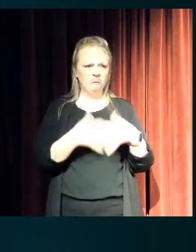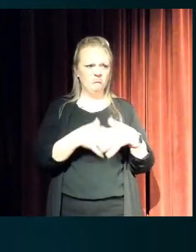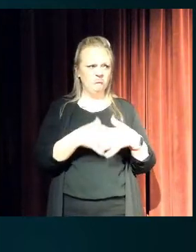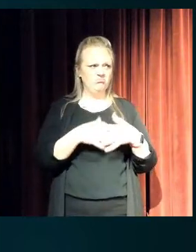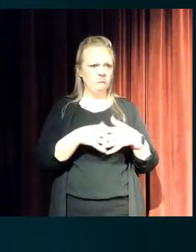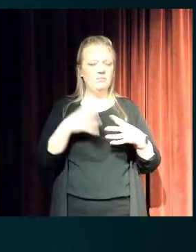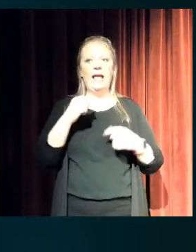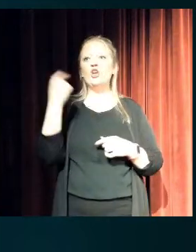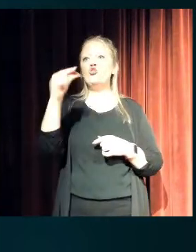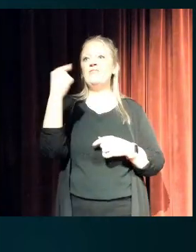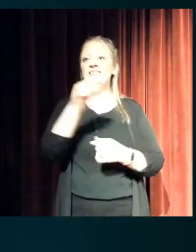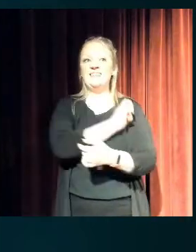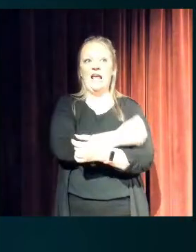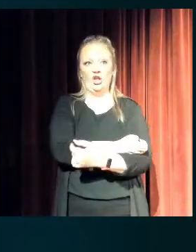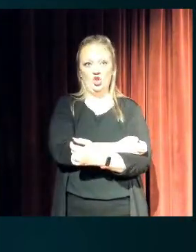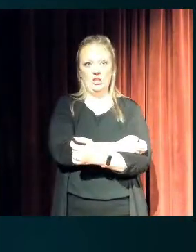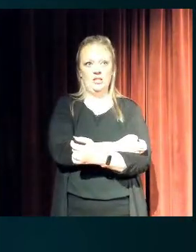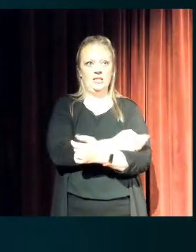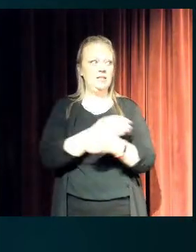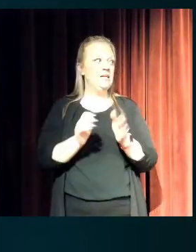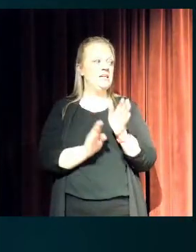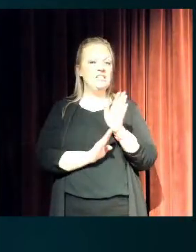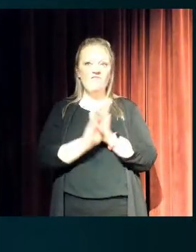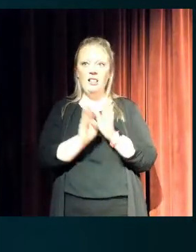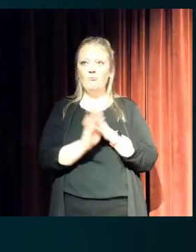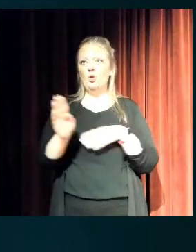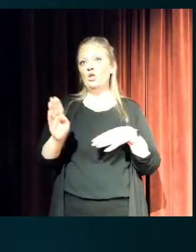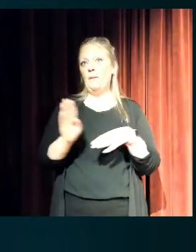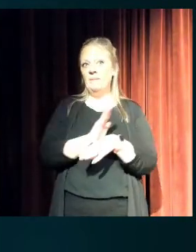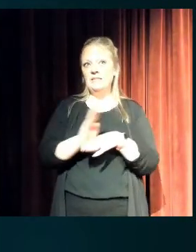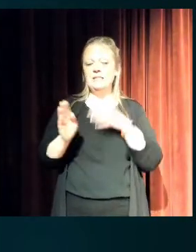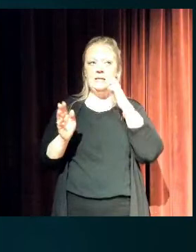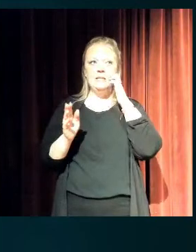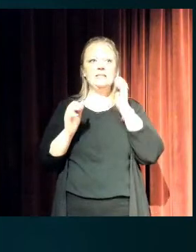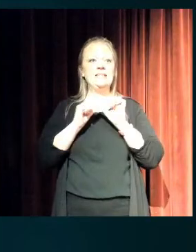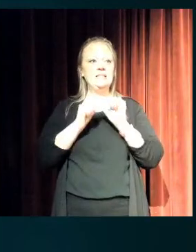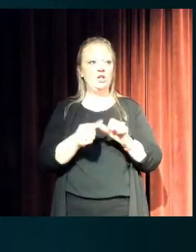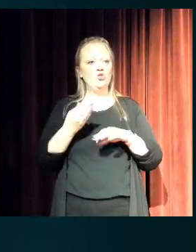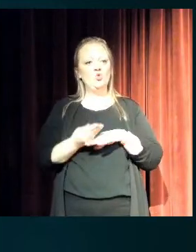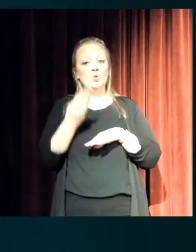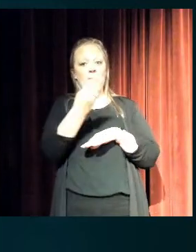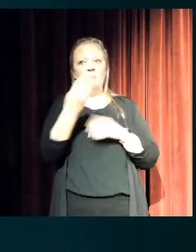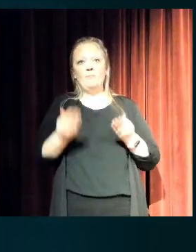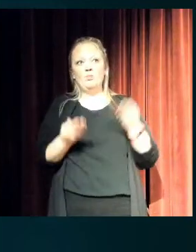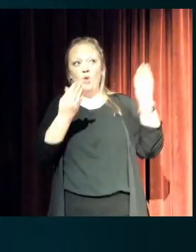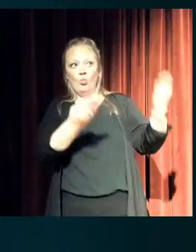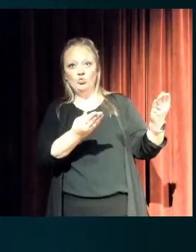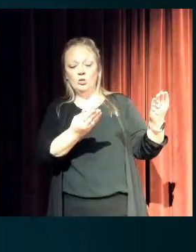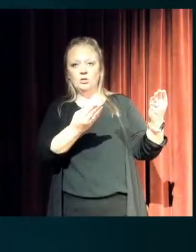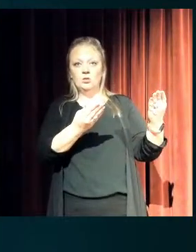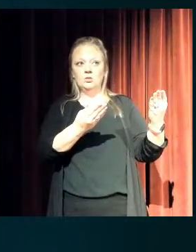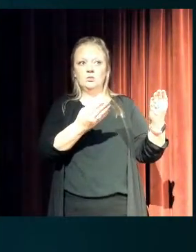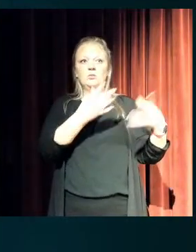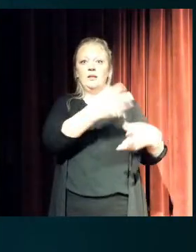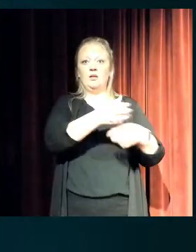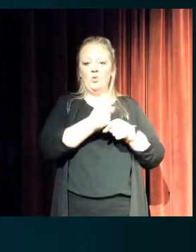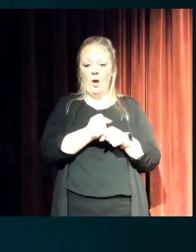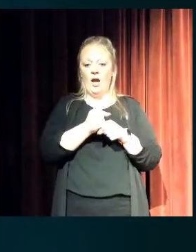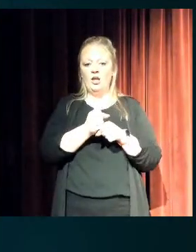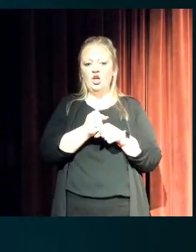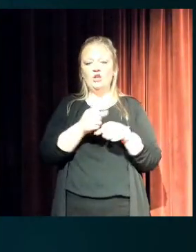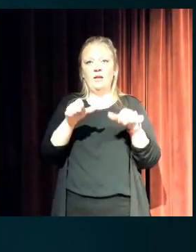logistics, and green energy. Developers and businesses continue to submit proposals and acquire parcels at